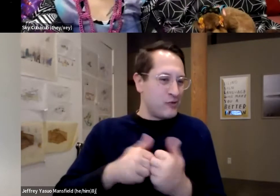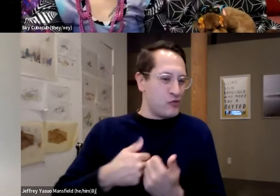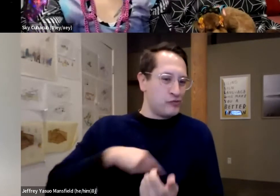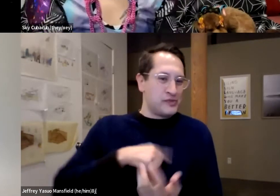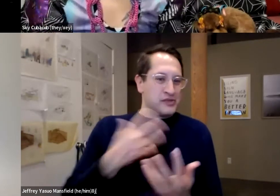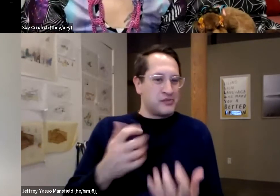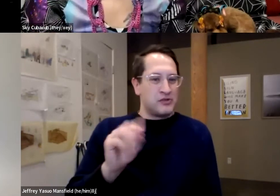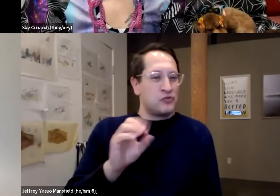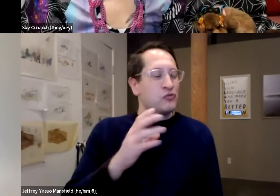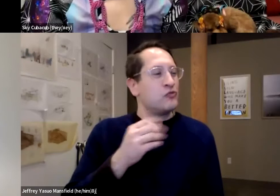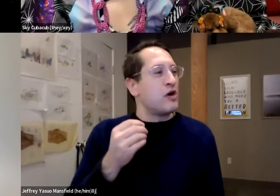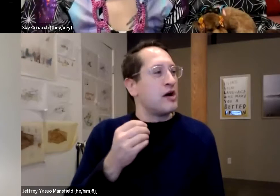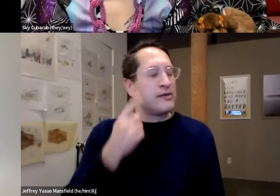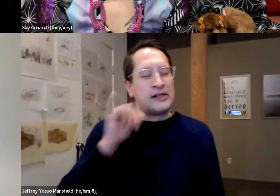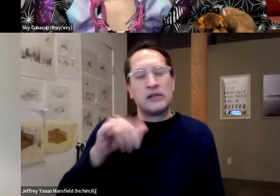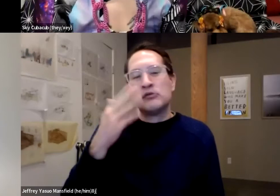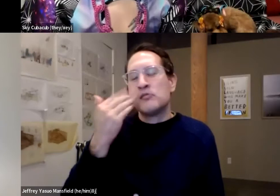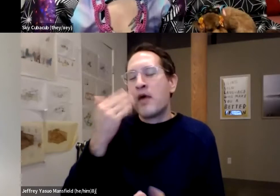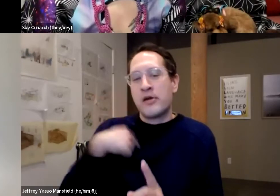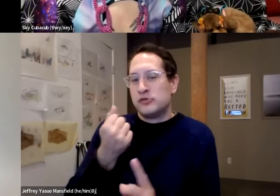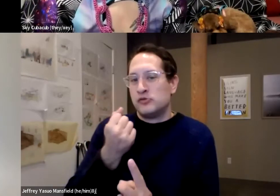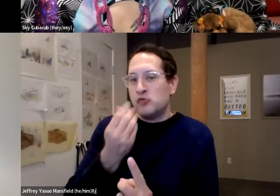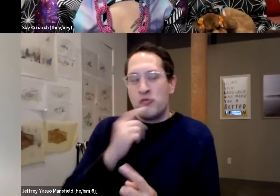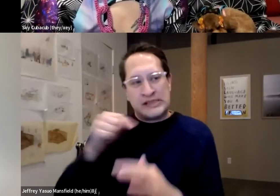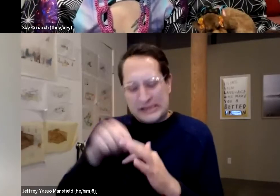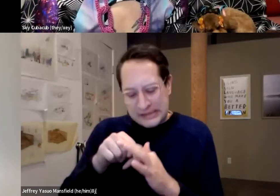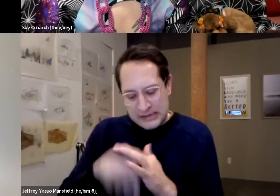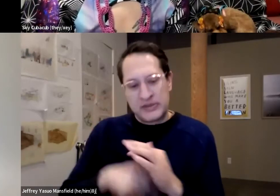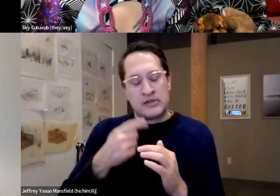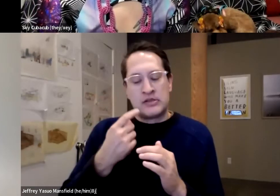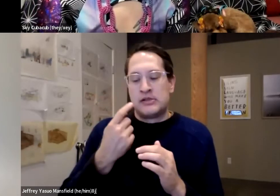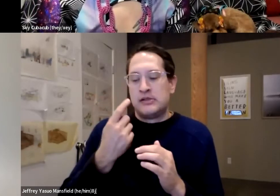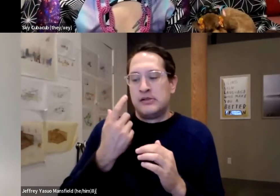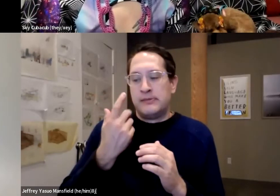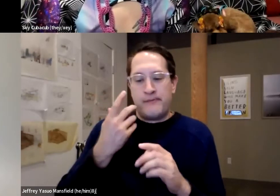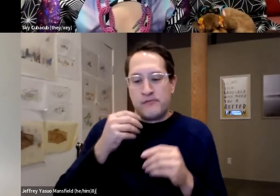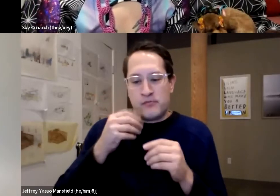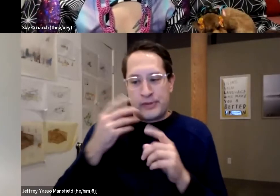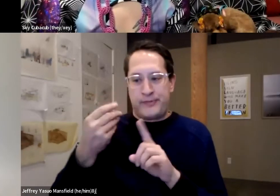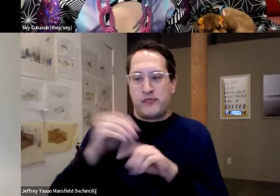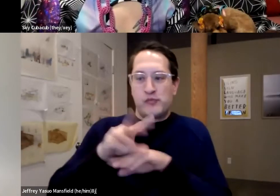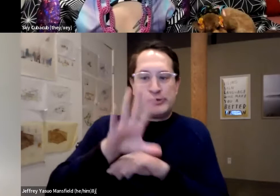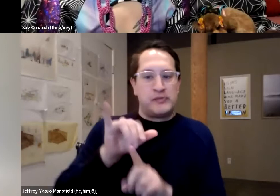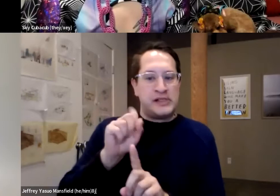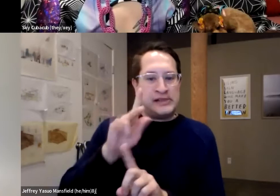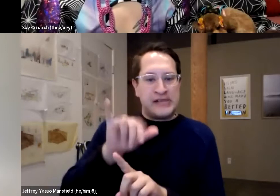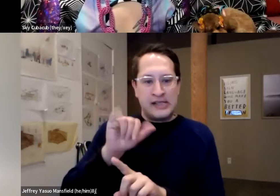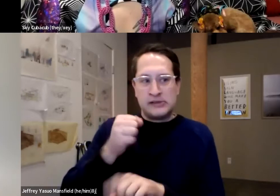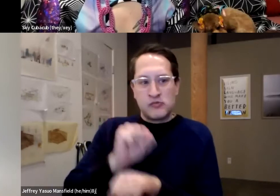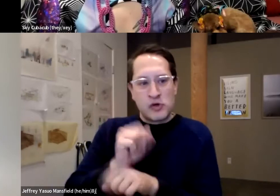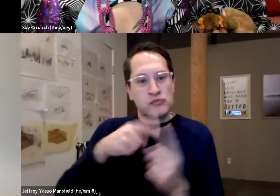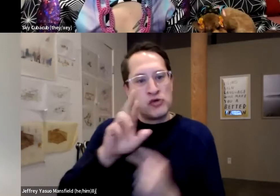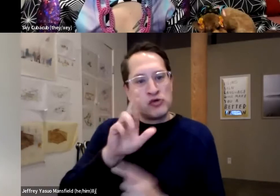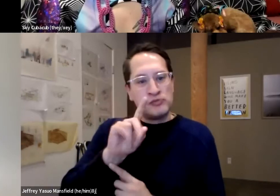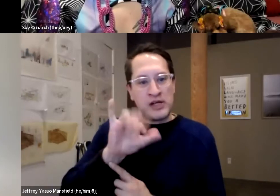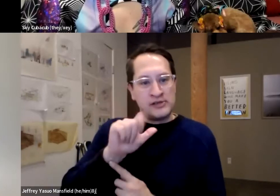show up exactly how we want to show up. And I think that's why I'm so ingrained and deeply passionate,